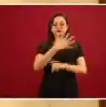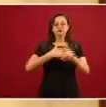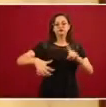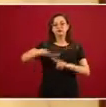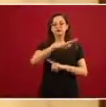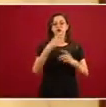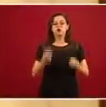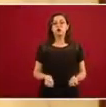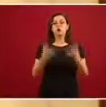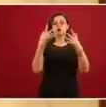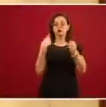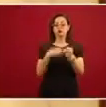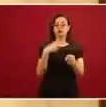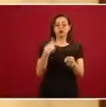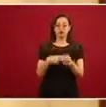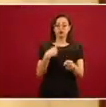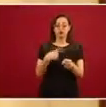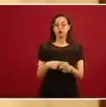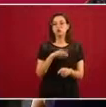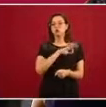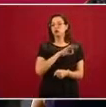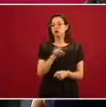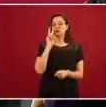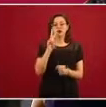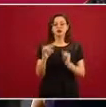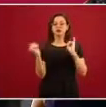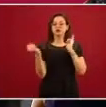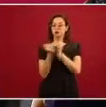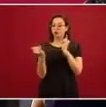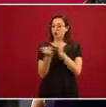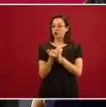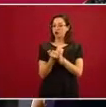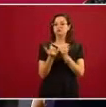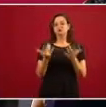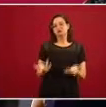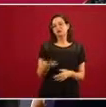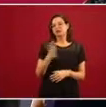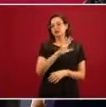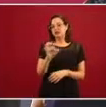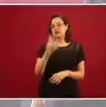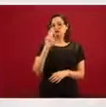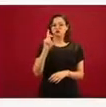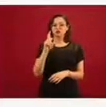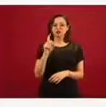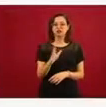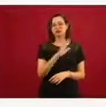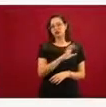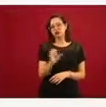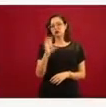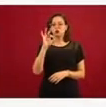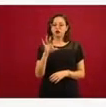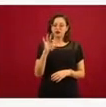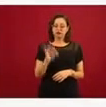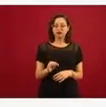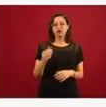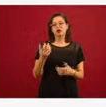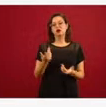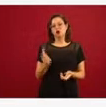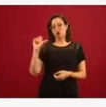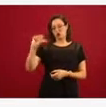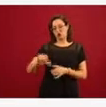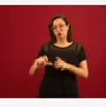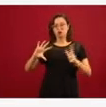have another map of the national territory, but here we are representing the accumulated incidence rate.